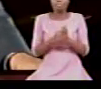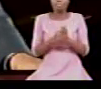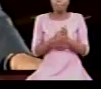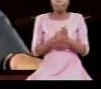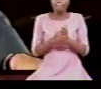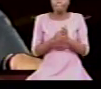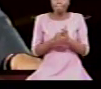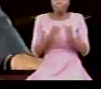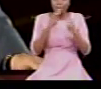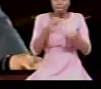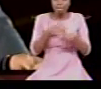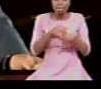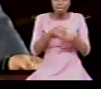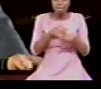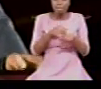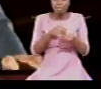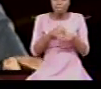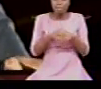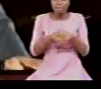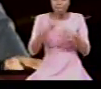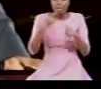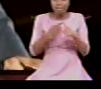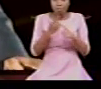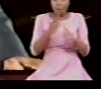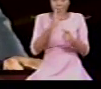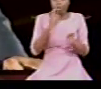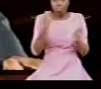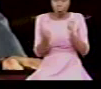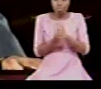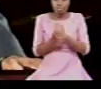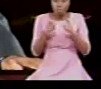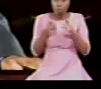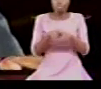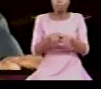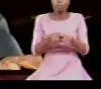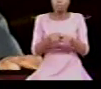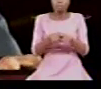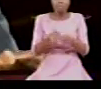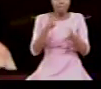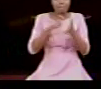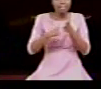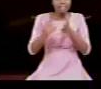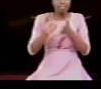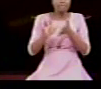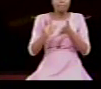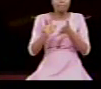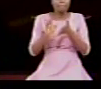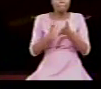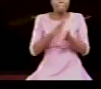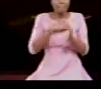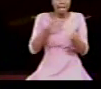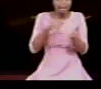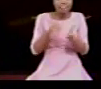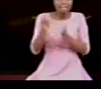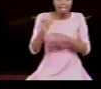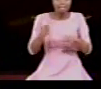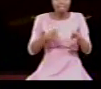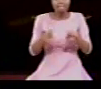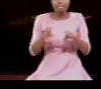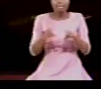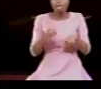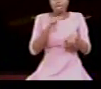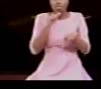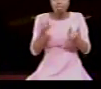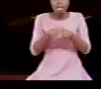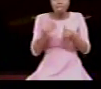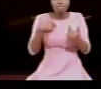See, look at it. But then, first of all, be transformed also. Look at verse 5. And this they did, not